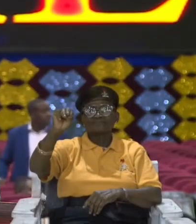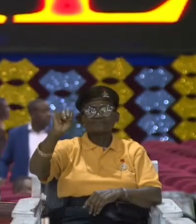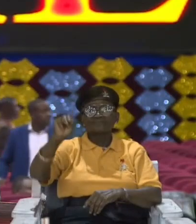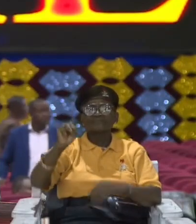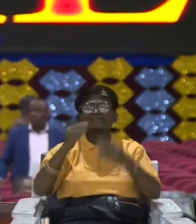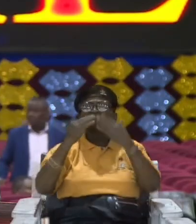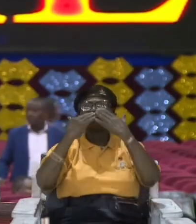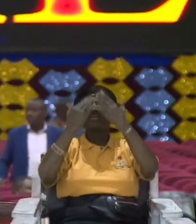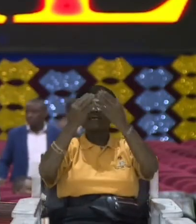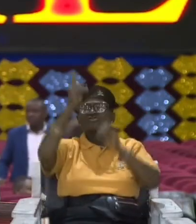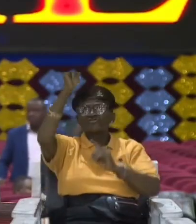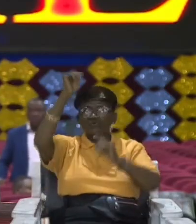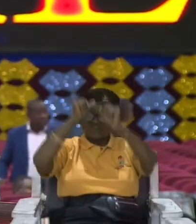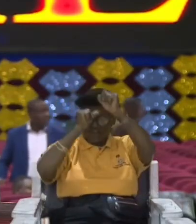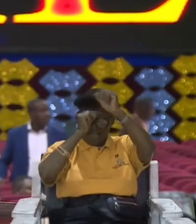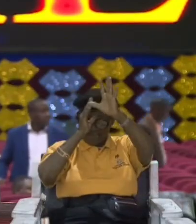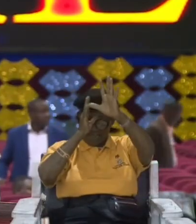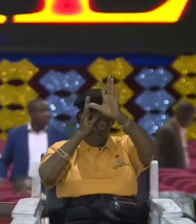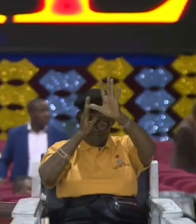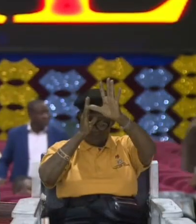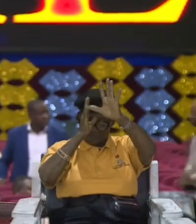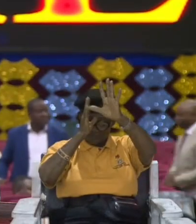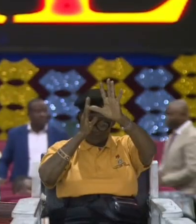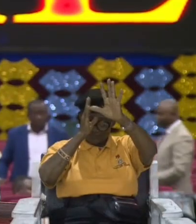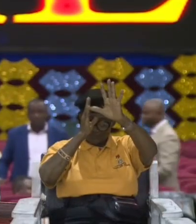Thank you, Father.